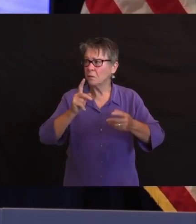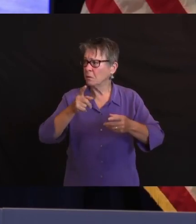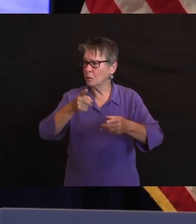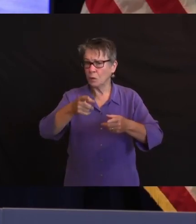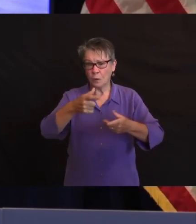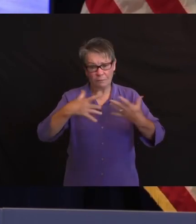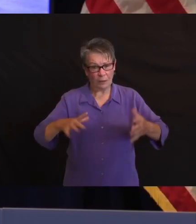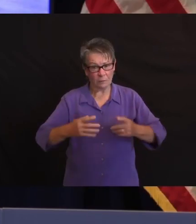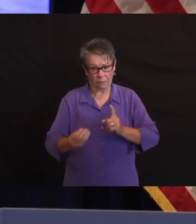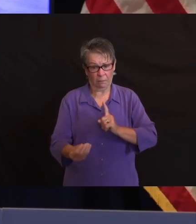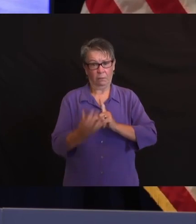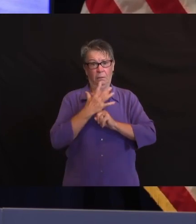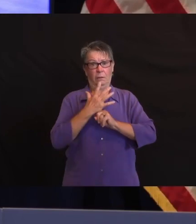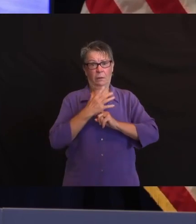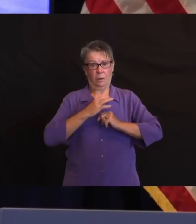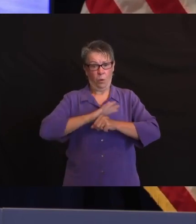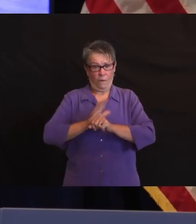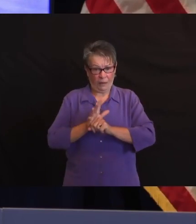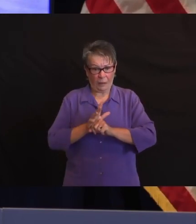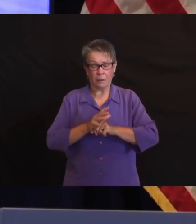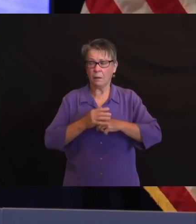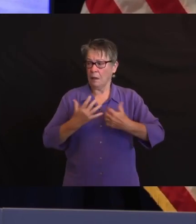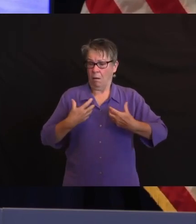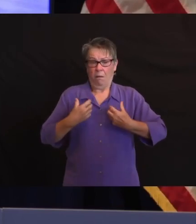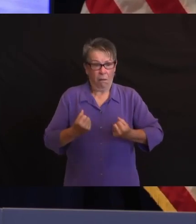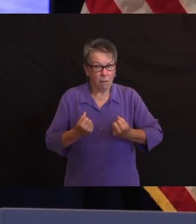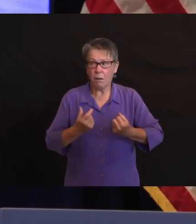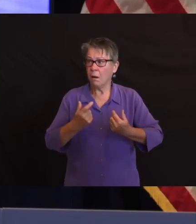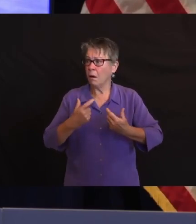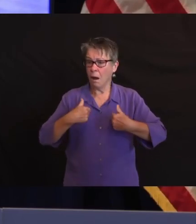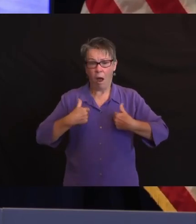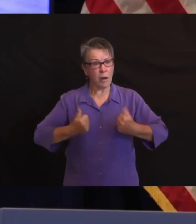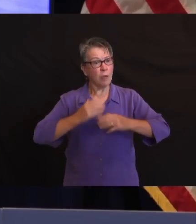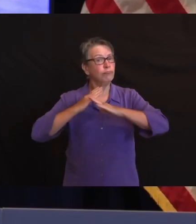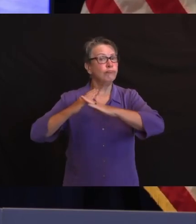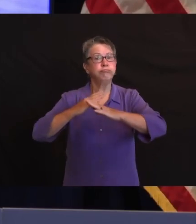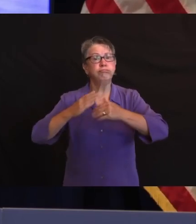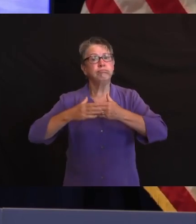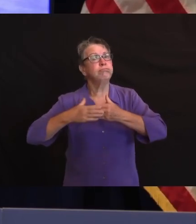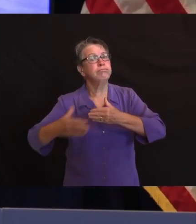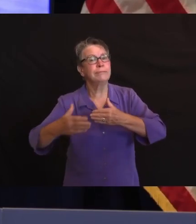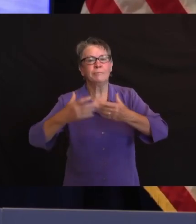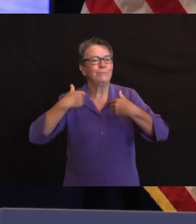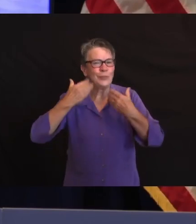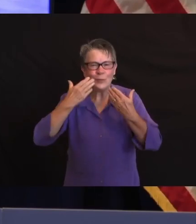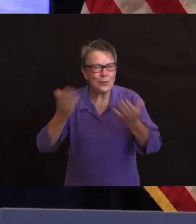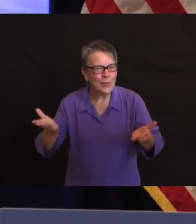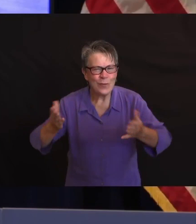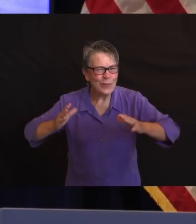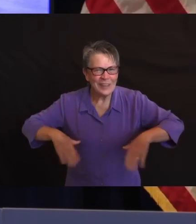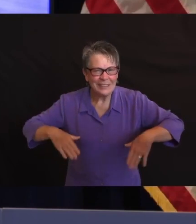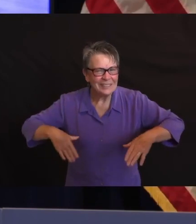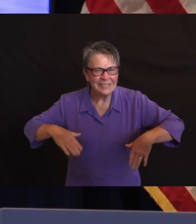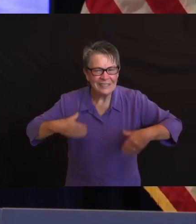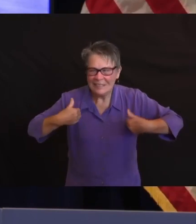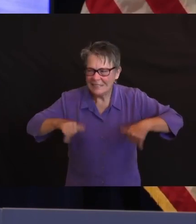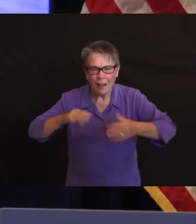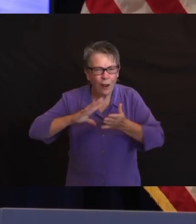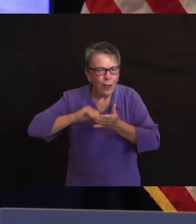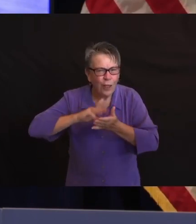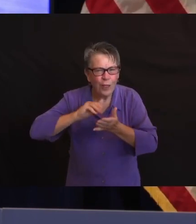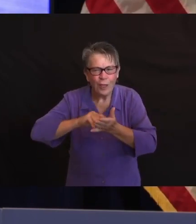false positive results may occur with any serologic test if a person has previously been exposed